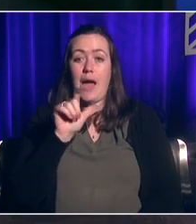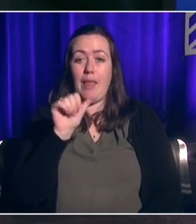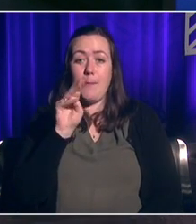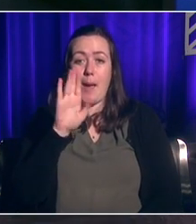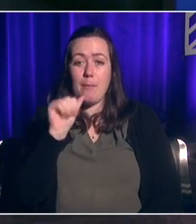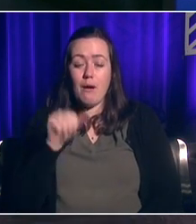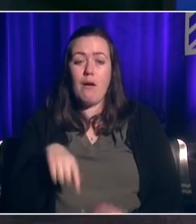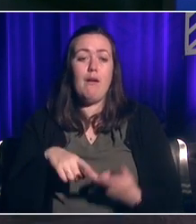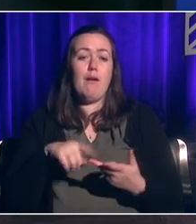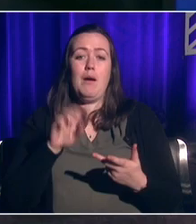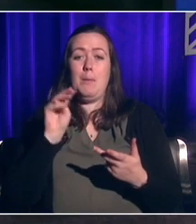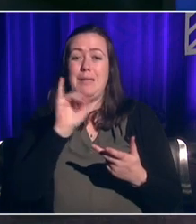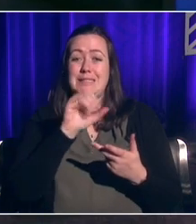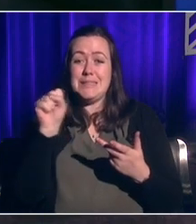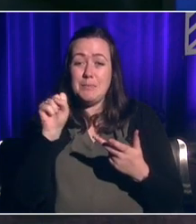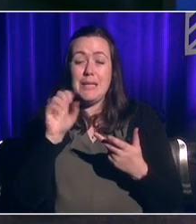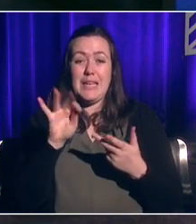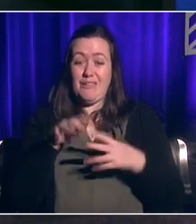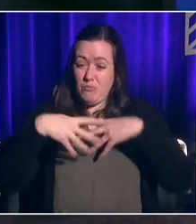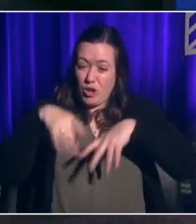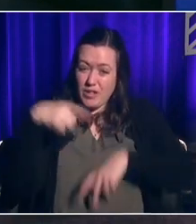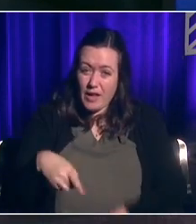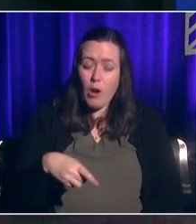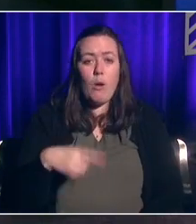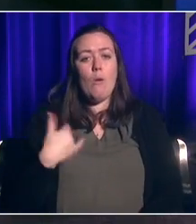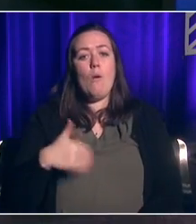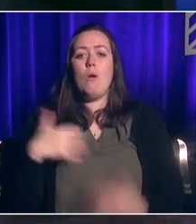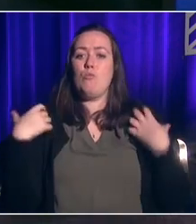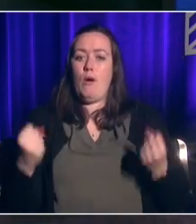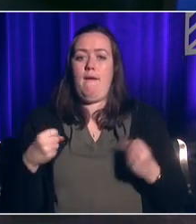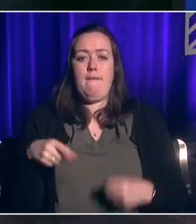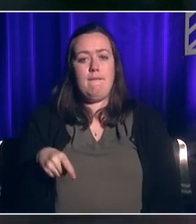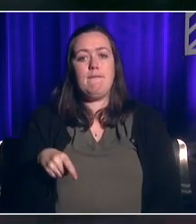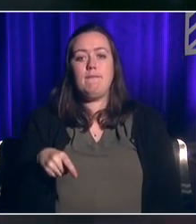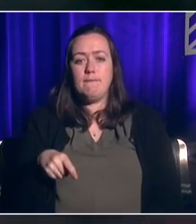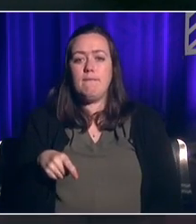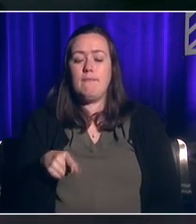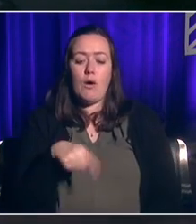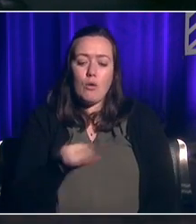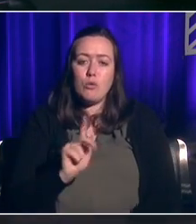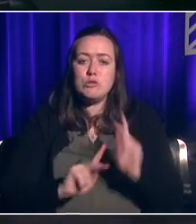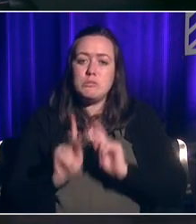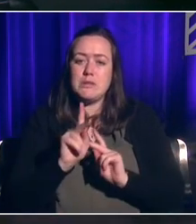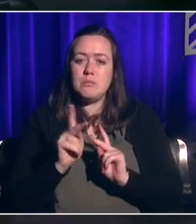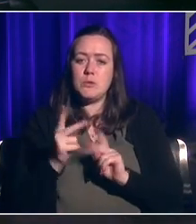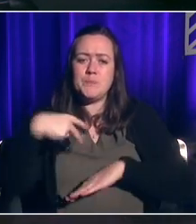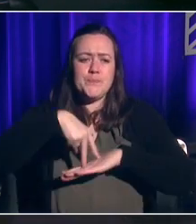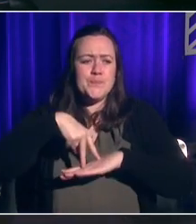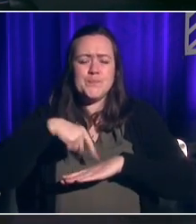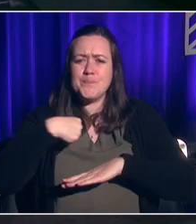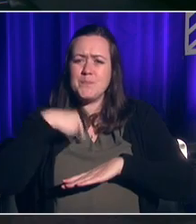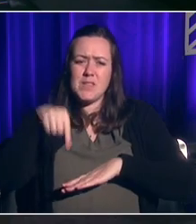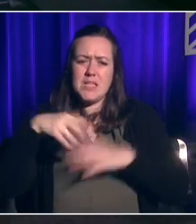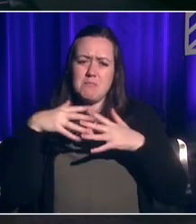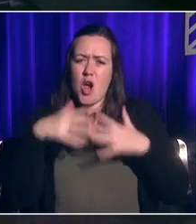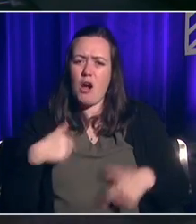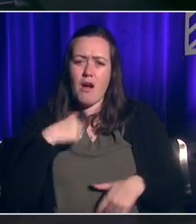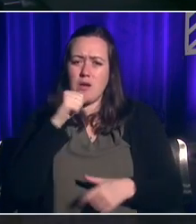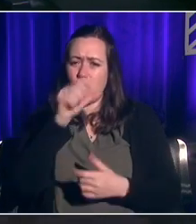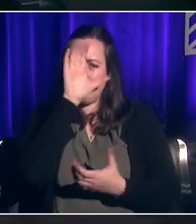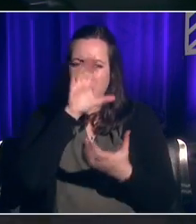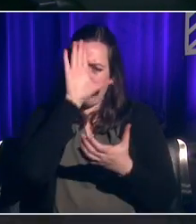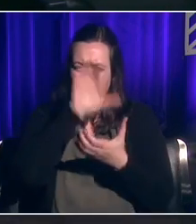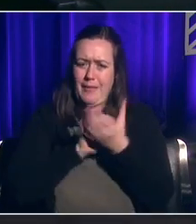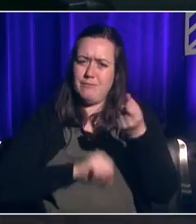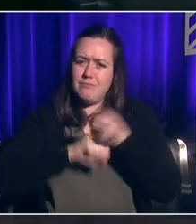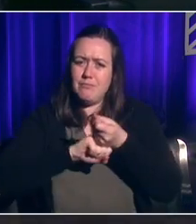Mississippi, my hat's off to you. Because you came out and said, this is not the America that I believe in. The America I believe in is one